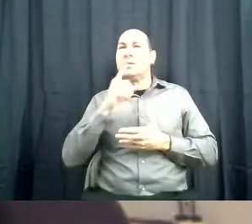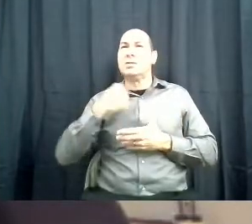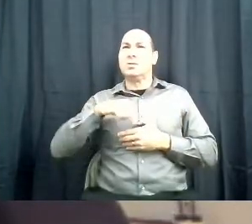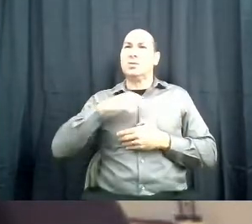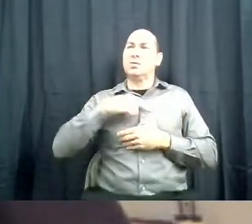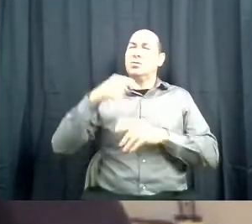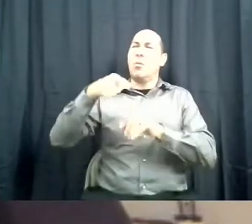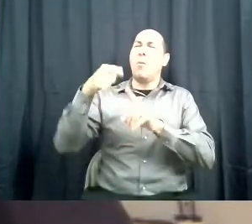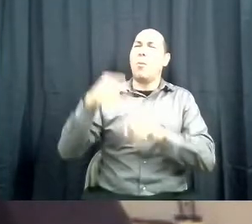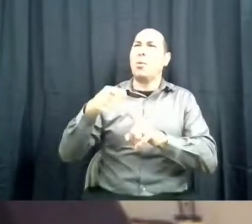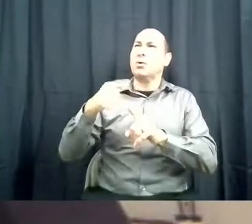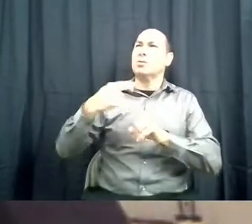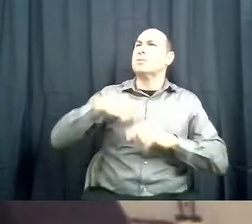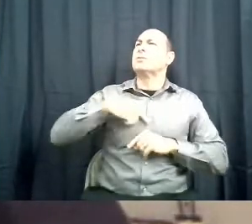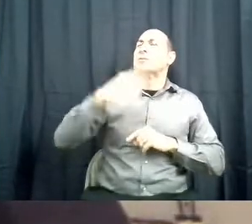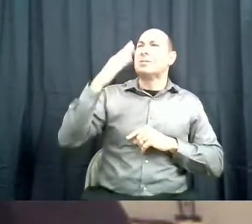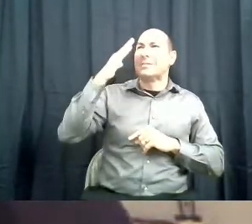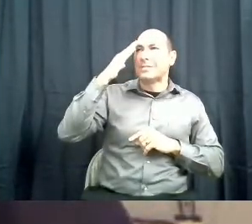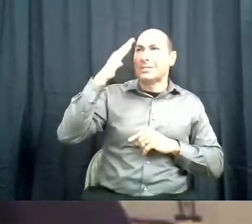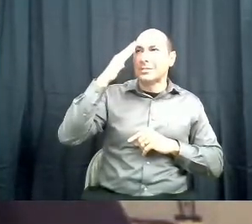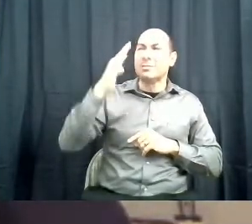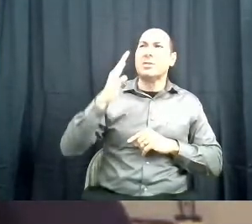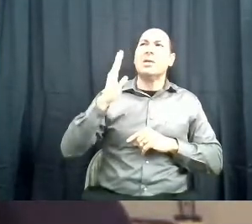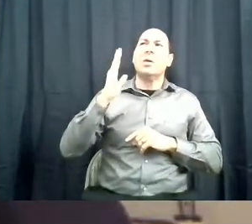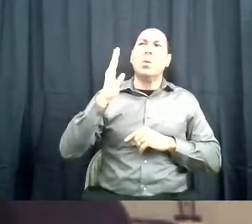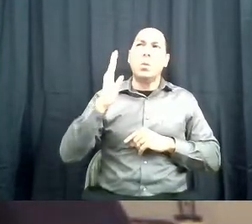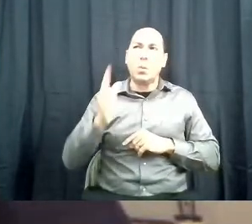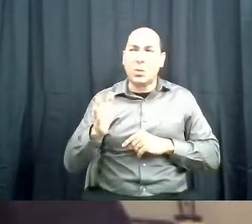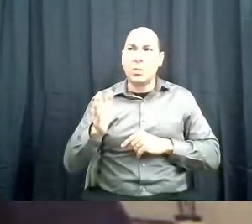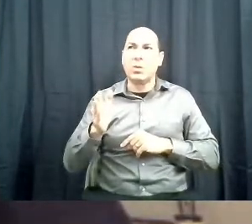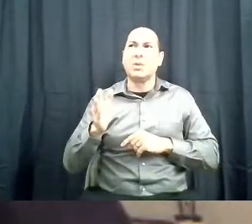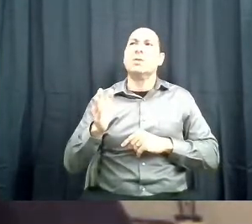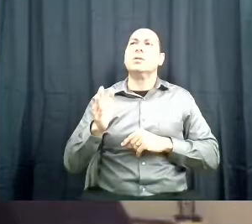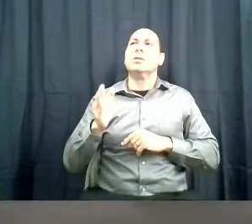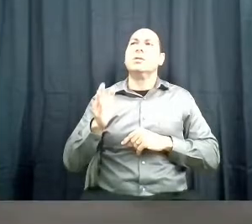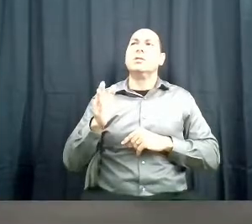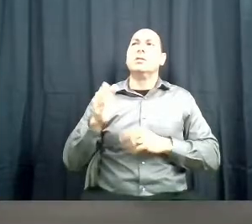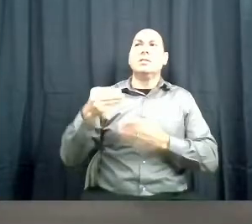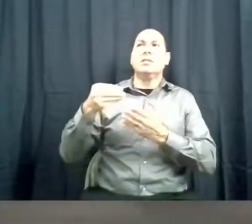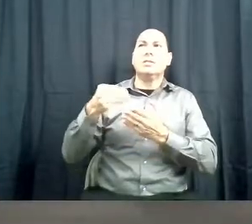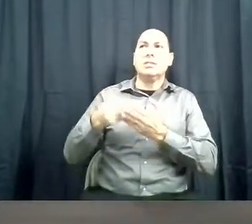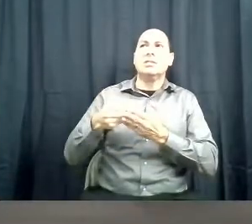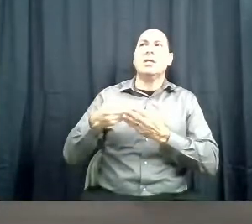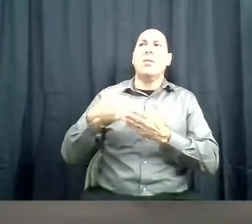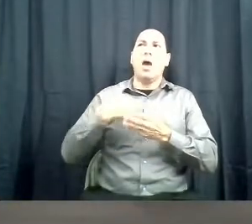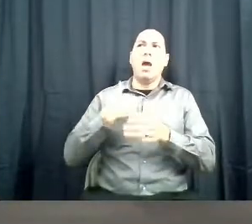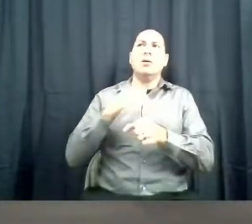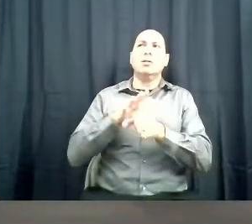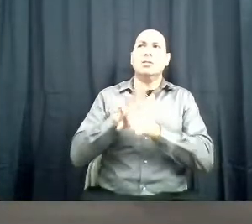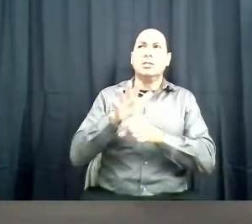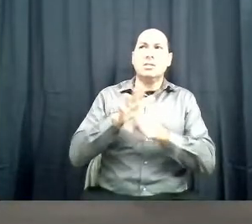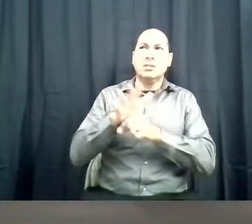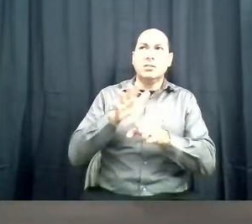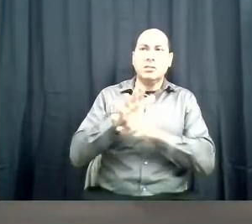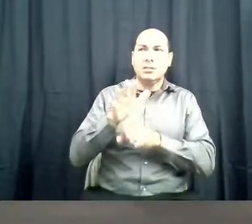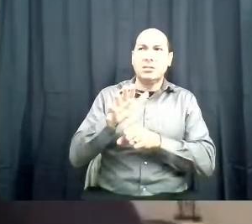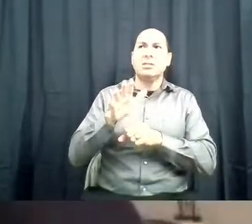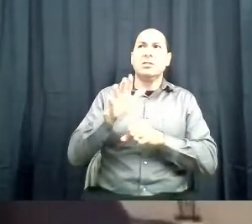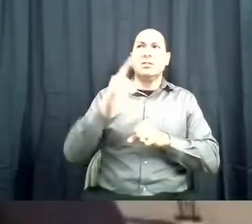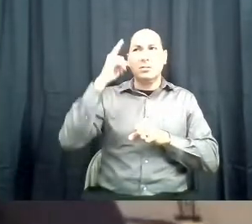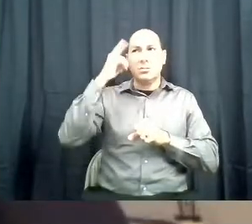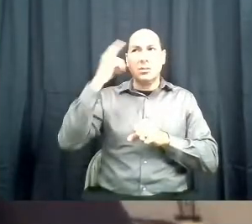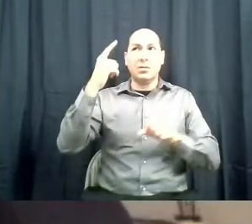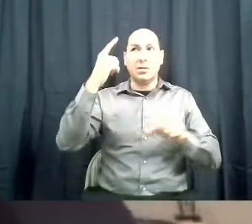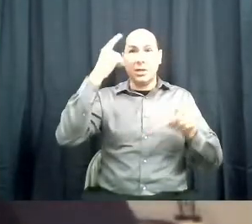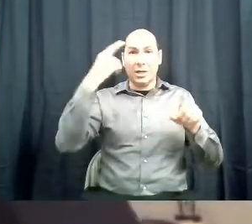acknowledge that and look at those as available resources for doing a deal with the